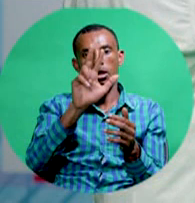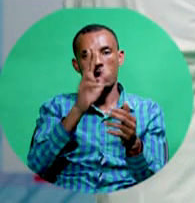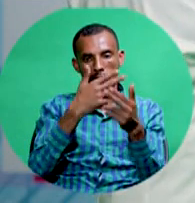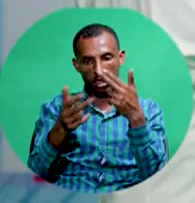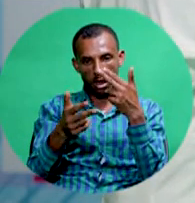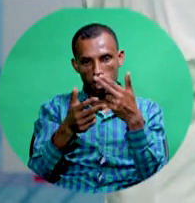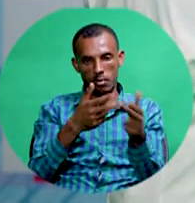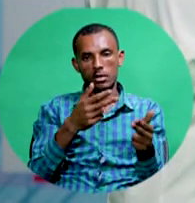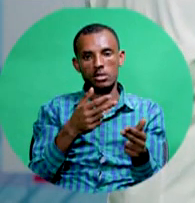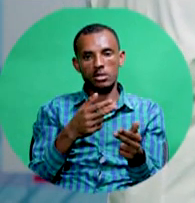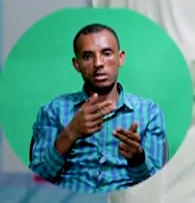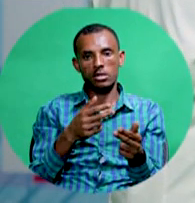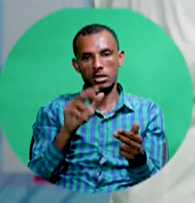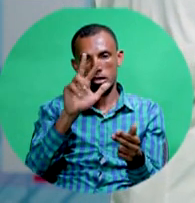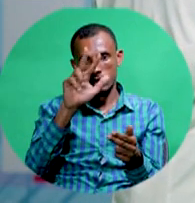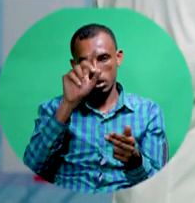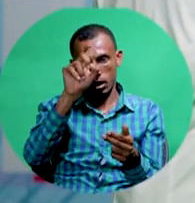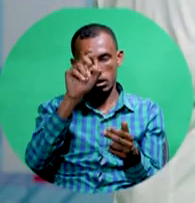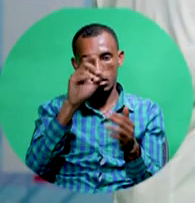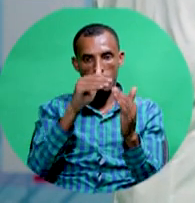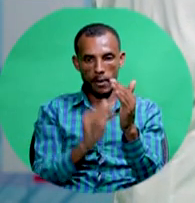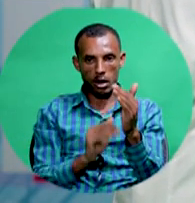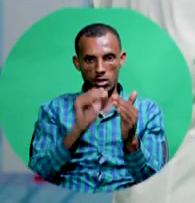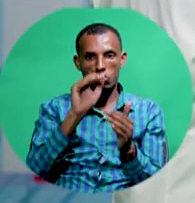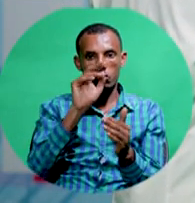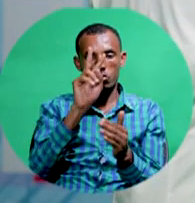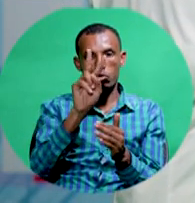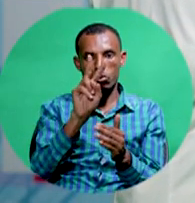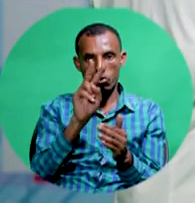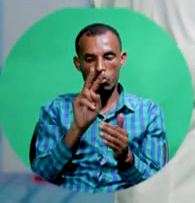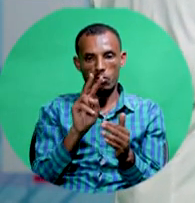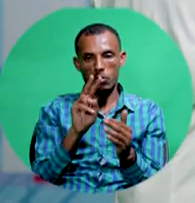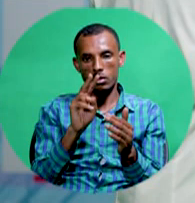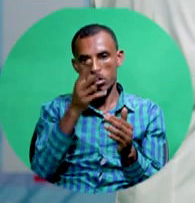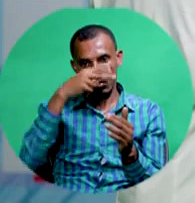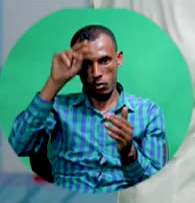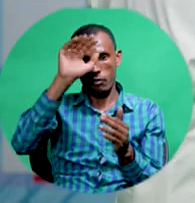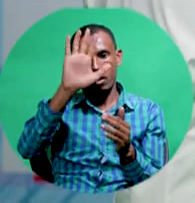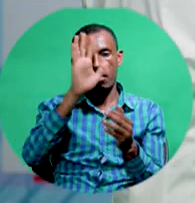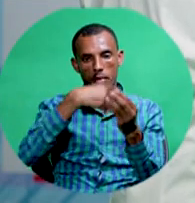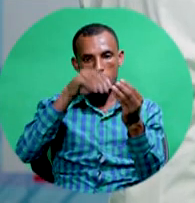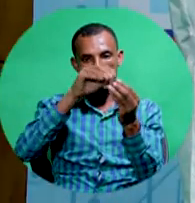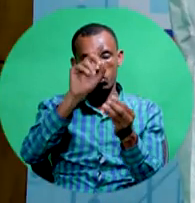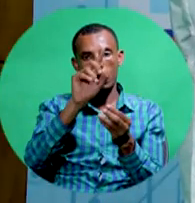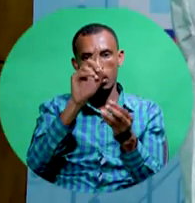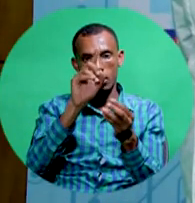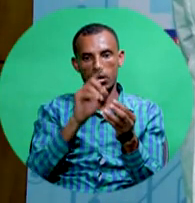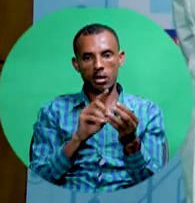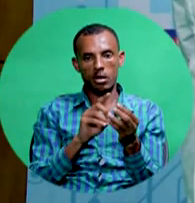times, simply take this one, 3x minus 2 the power of 5 plus 1